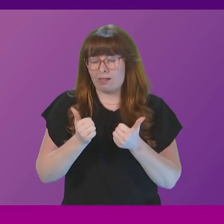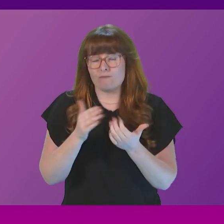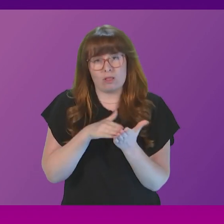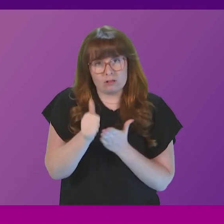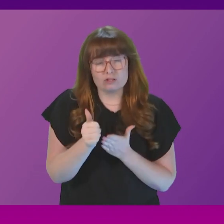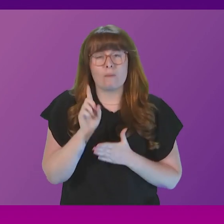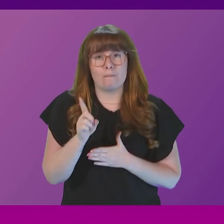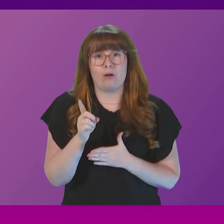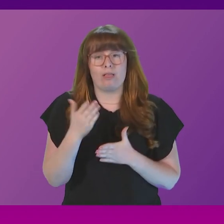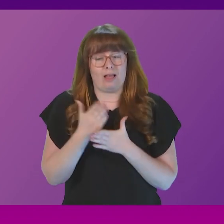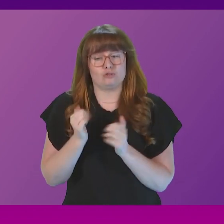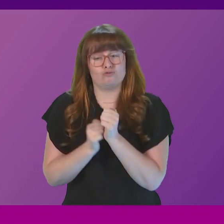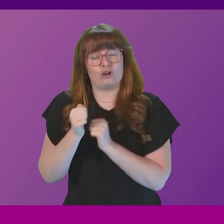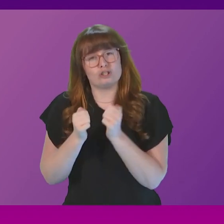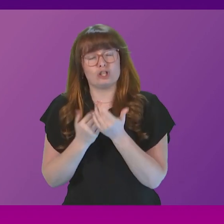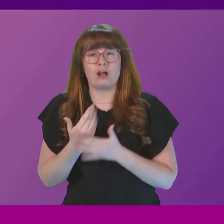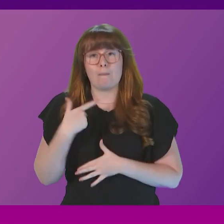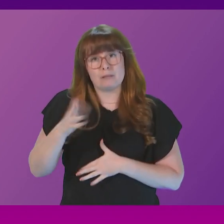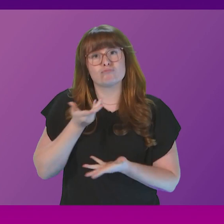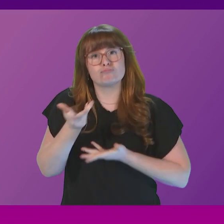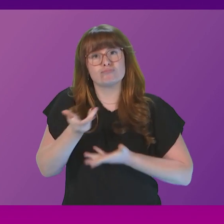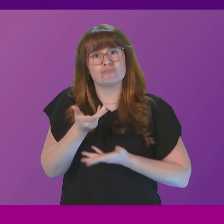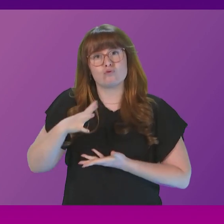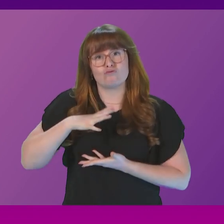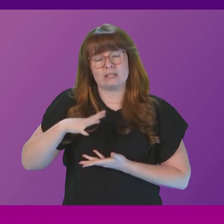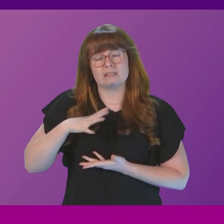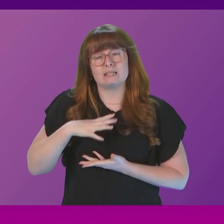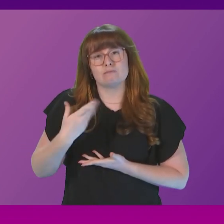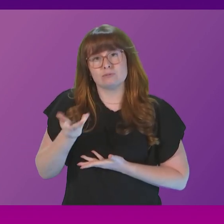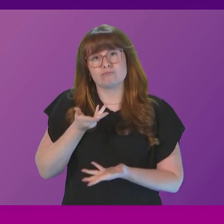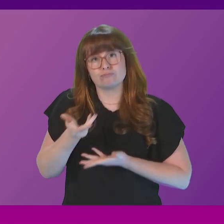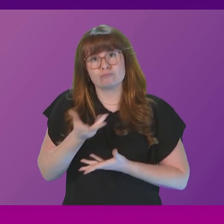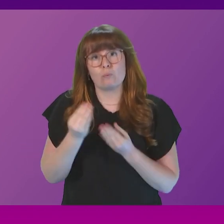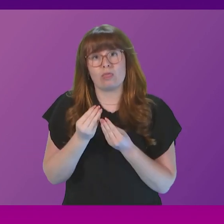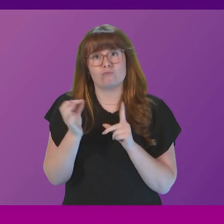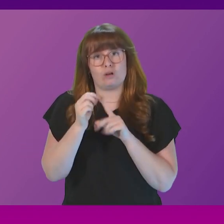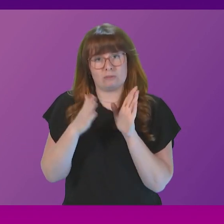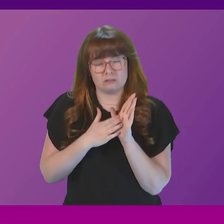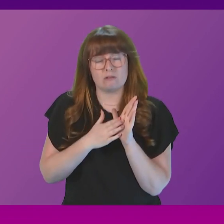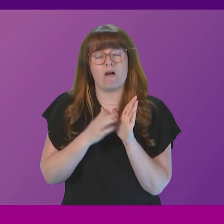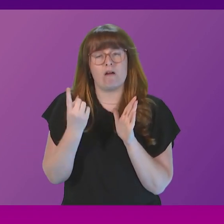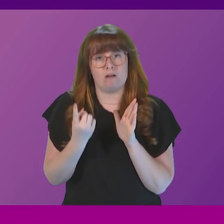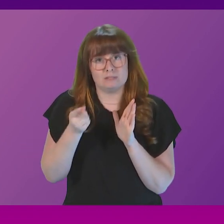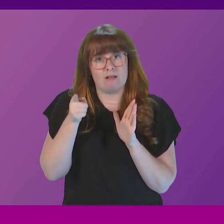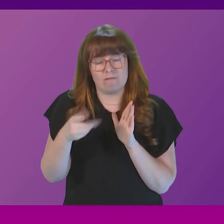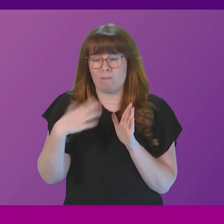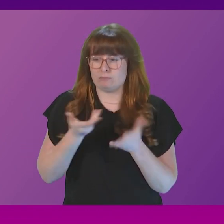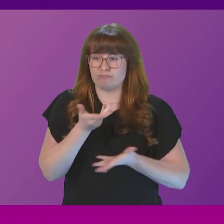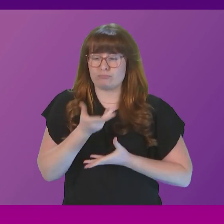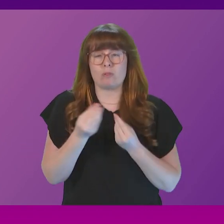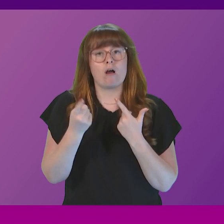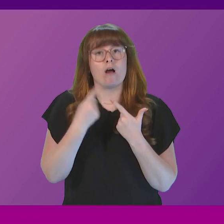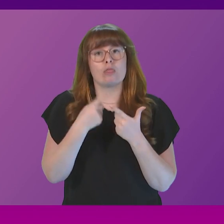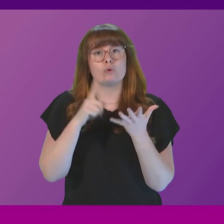structure. So I've had a couple of conversations now with the Prime Minister, of course, with other